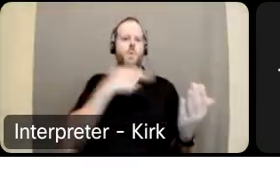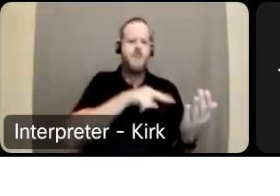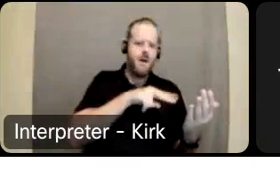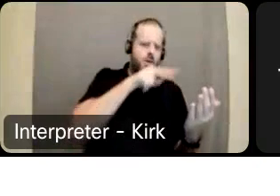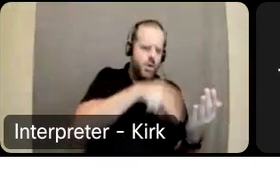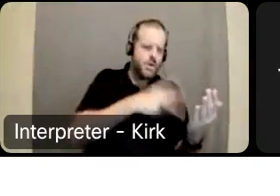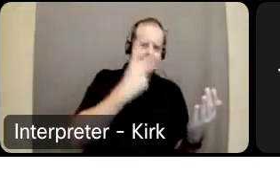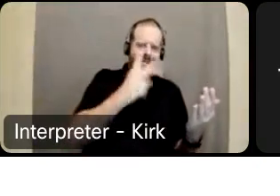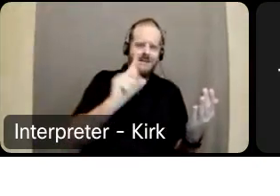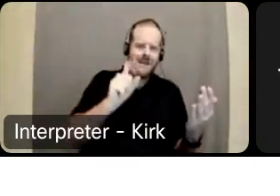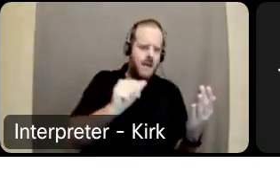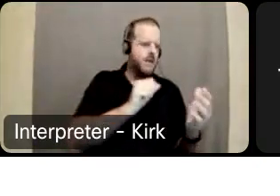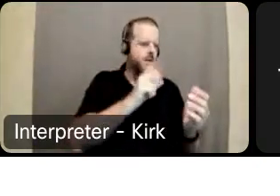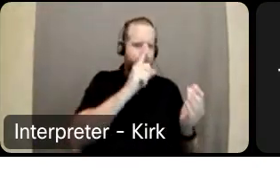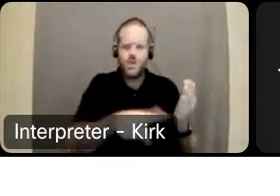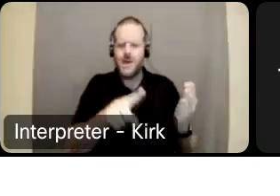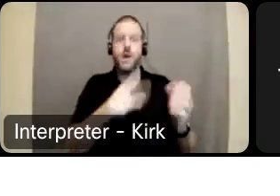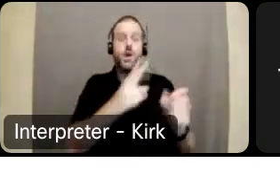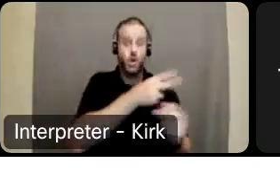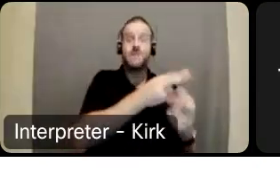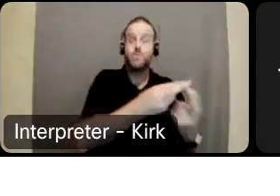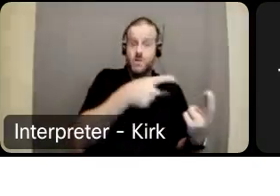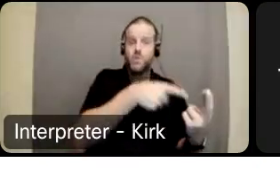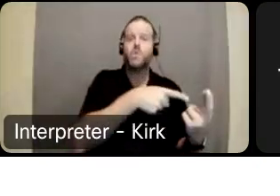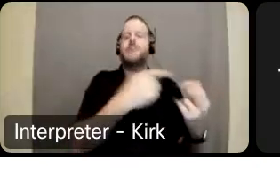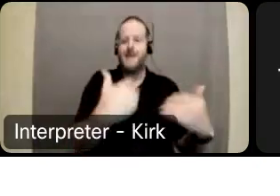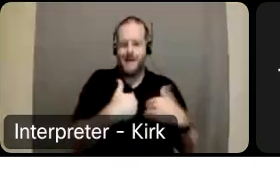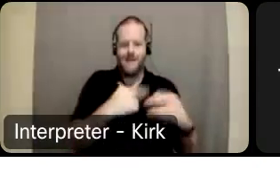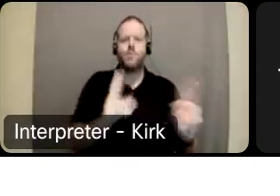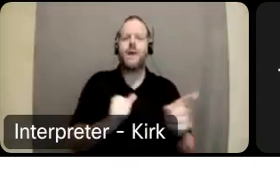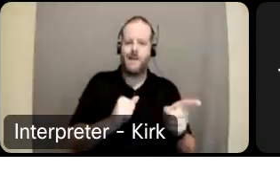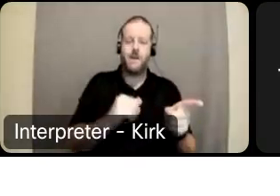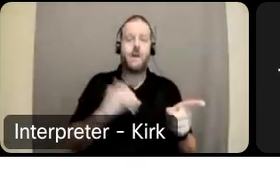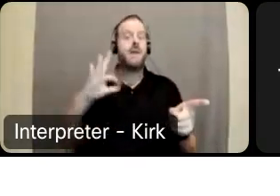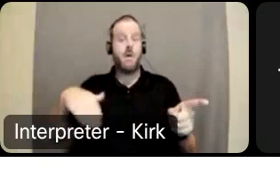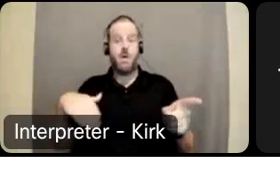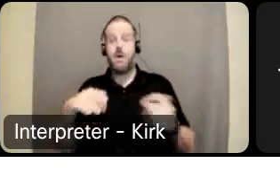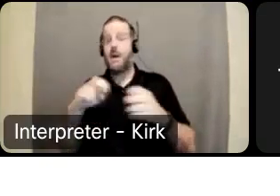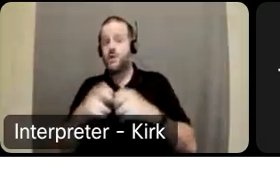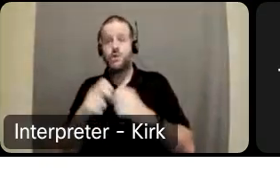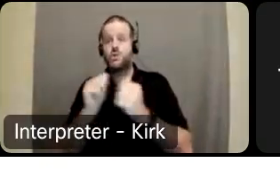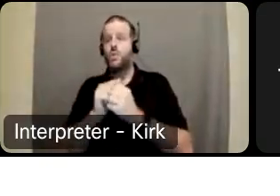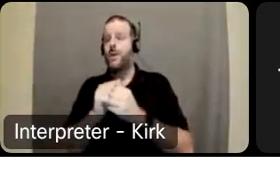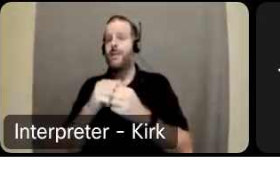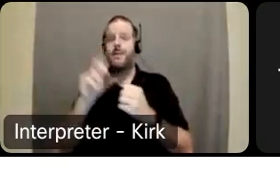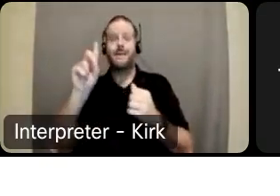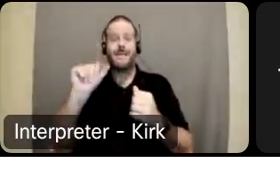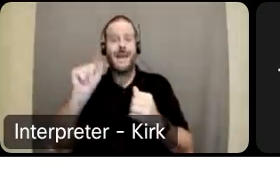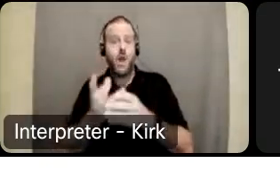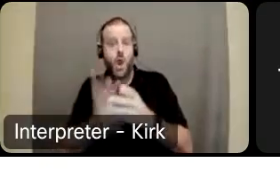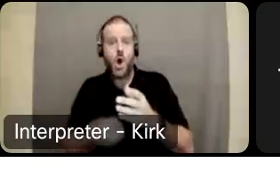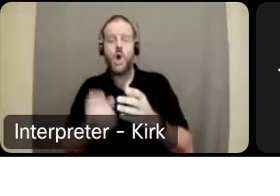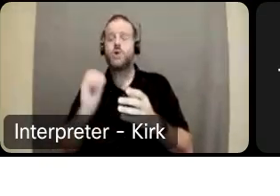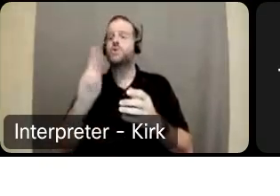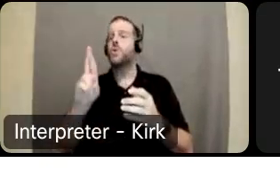entered, you want to check on anything, you want to use that as the resource, then you have those. We haven't had issues really with data being lost